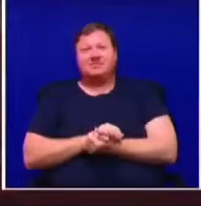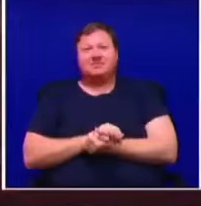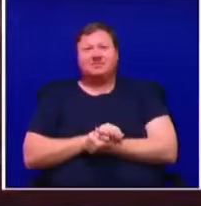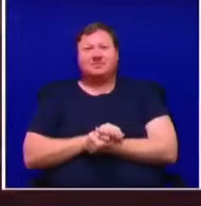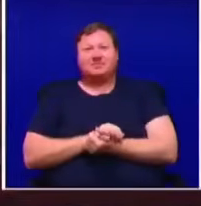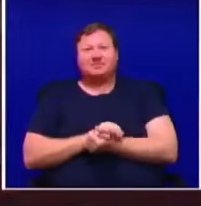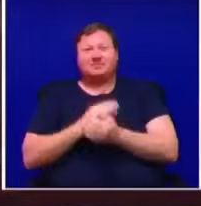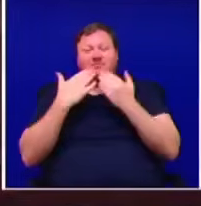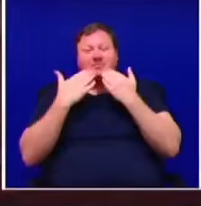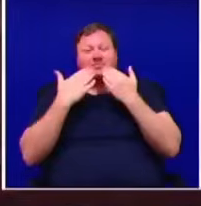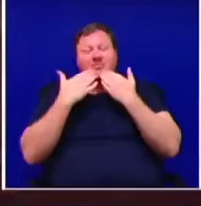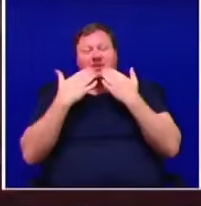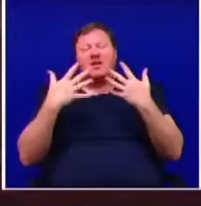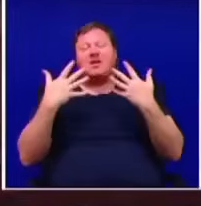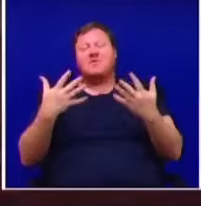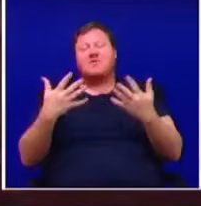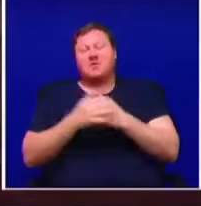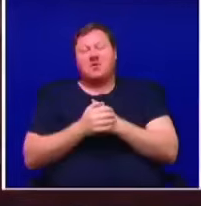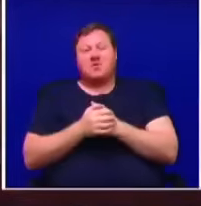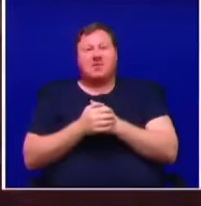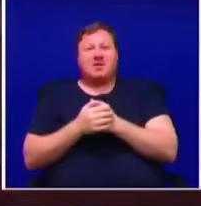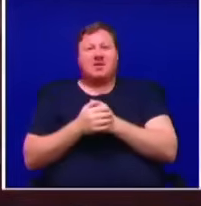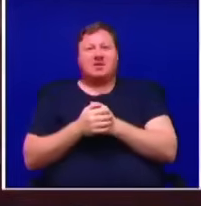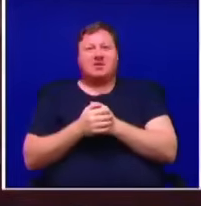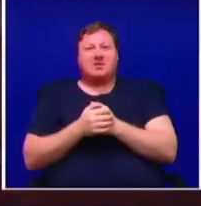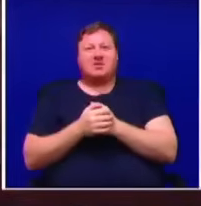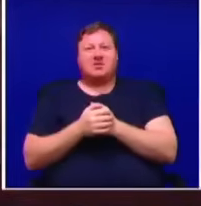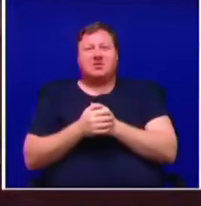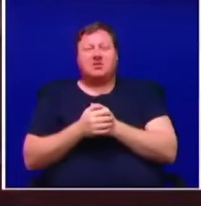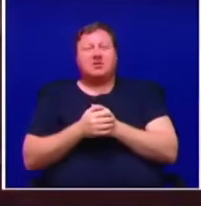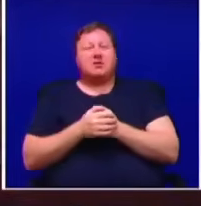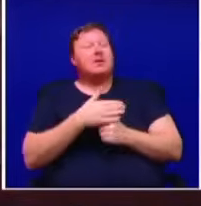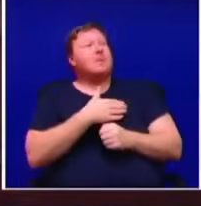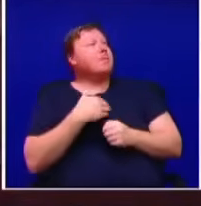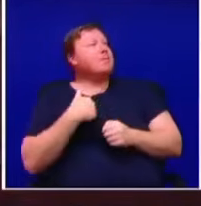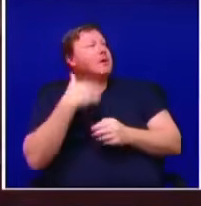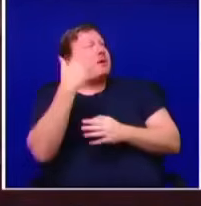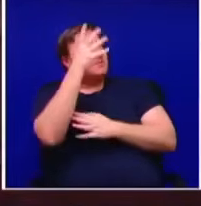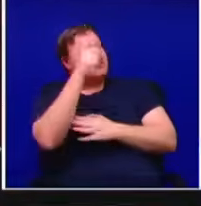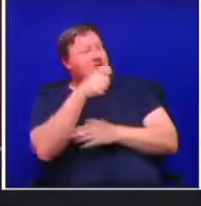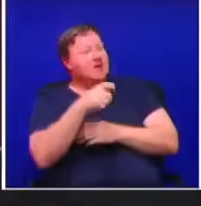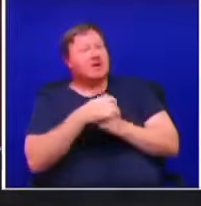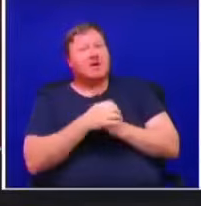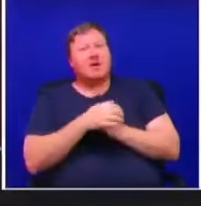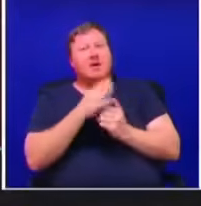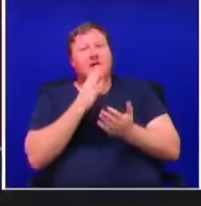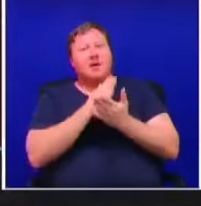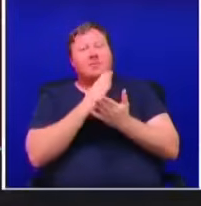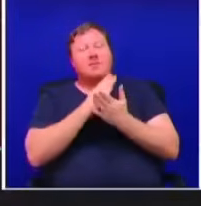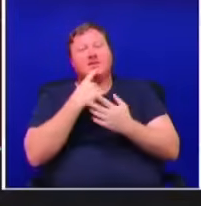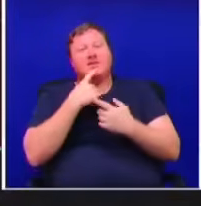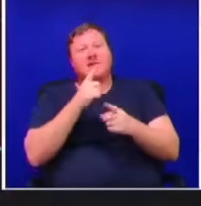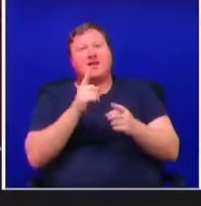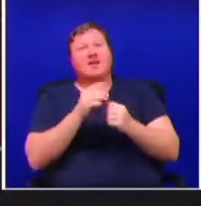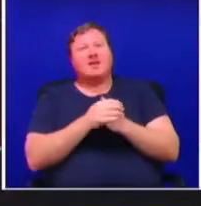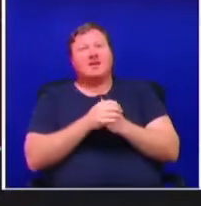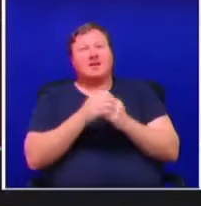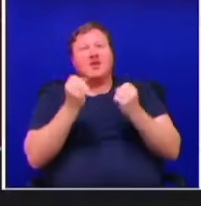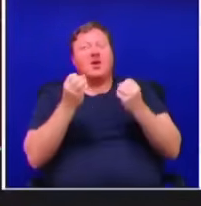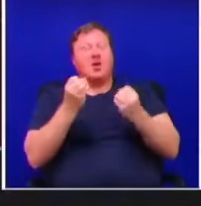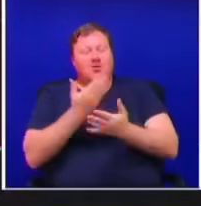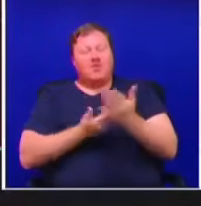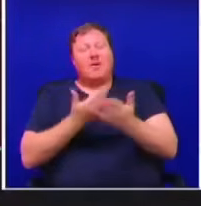Thank you very much, Mr. President. We'll now ask. Madam Speaker, I must tell you that there have been a lot of